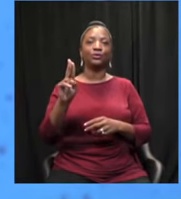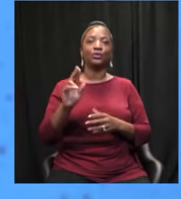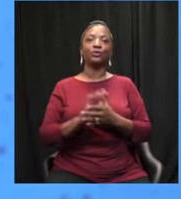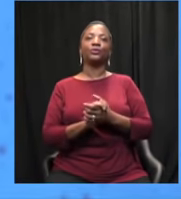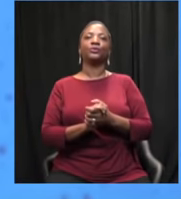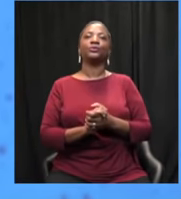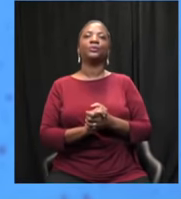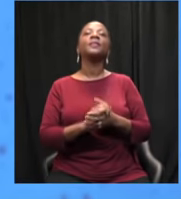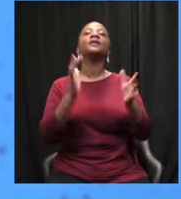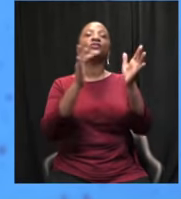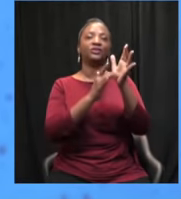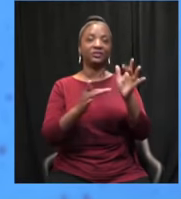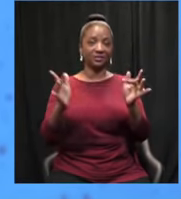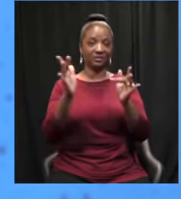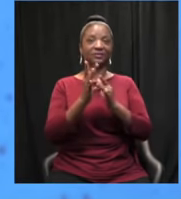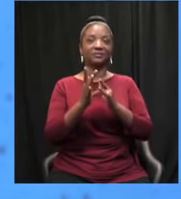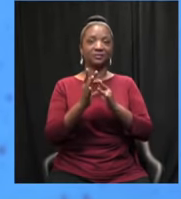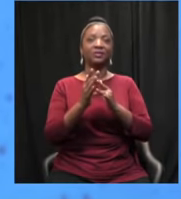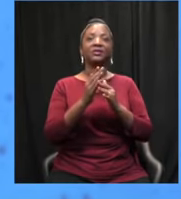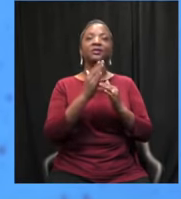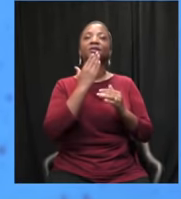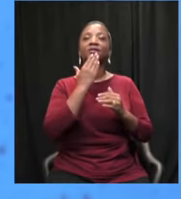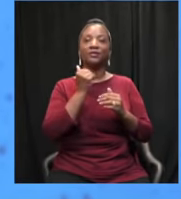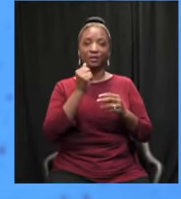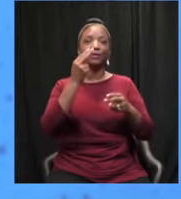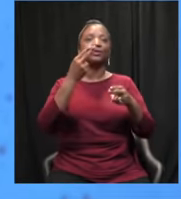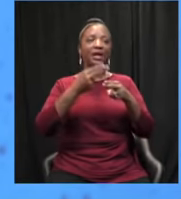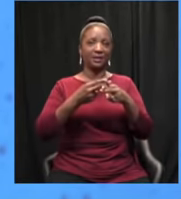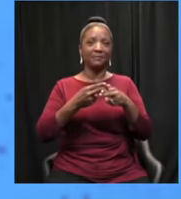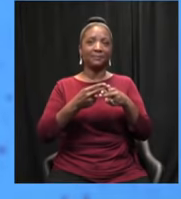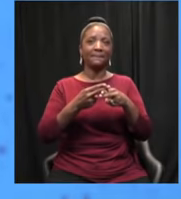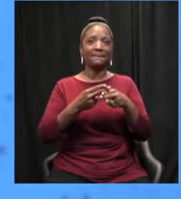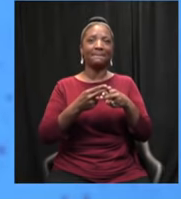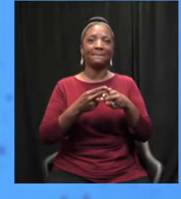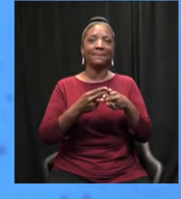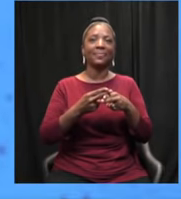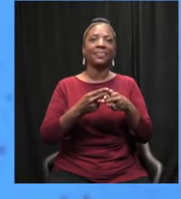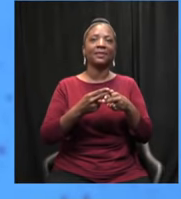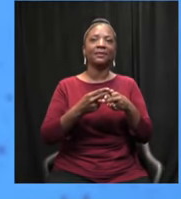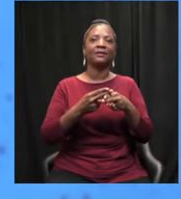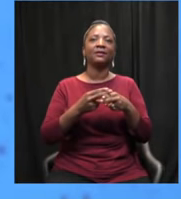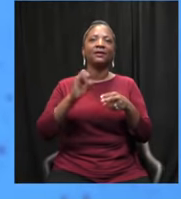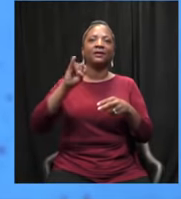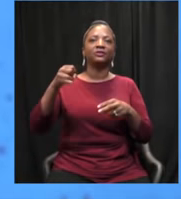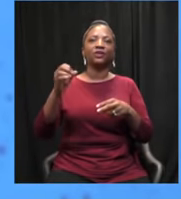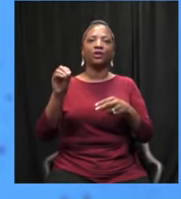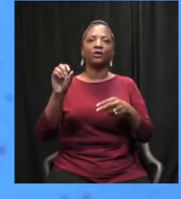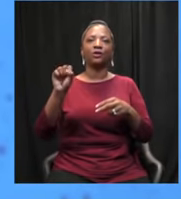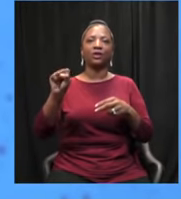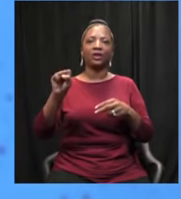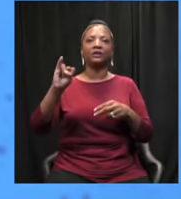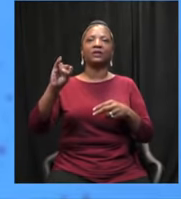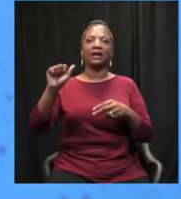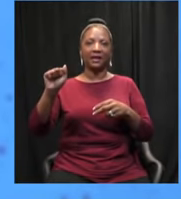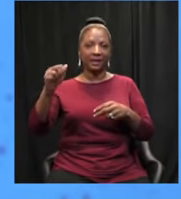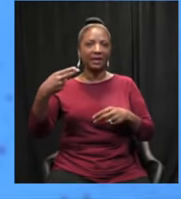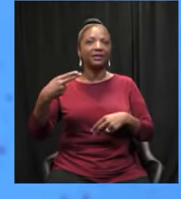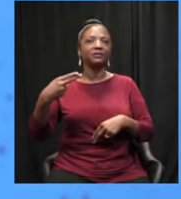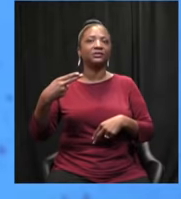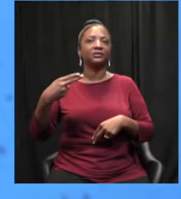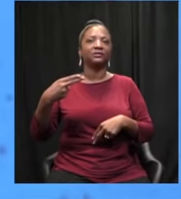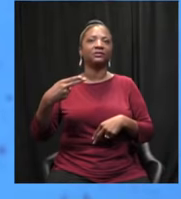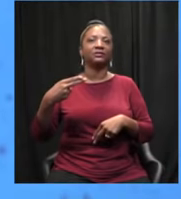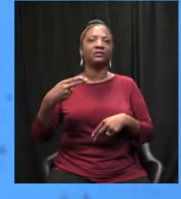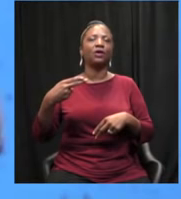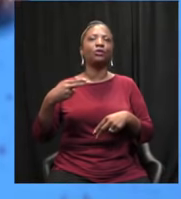It is Yosia. It is Jesus. His Hebrew name, Yoshia, that is translated Joshua. And Jesus is the name